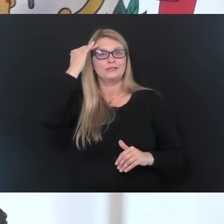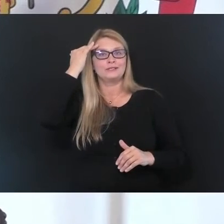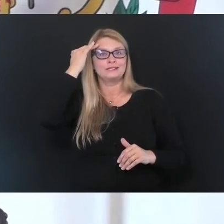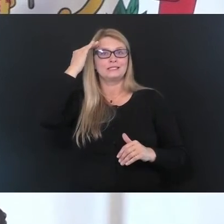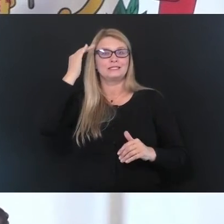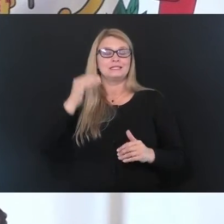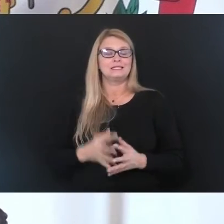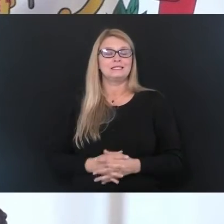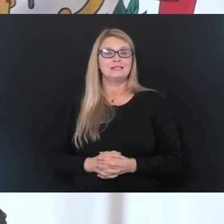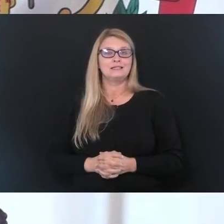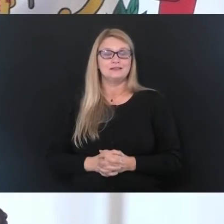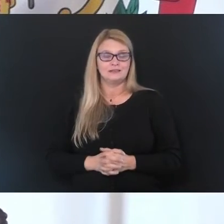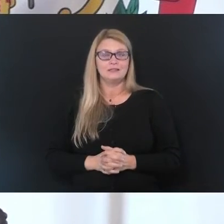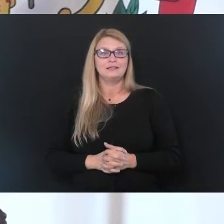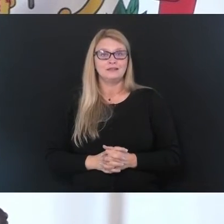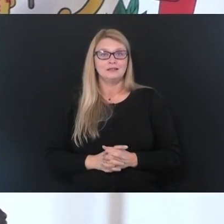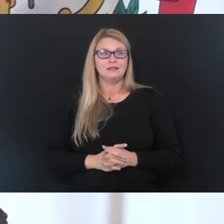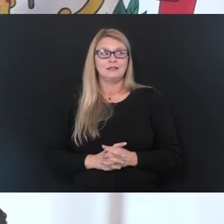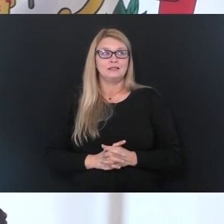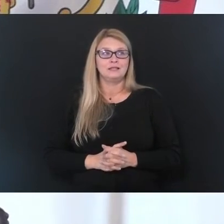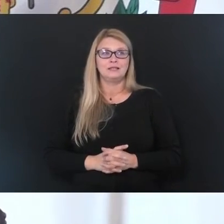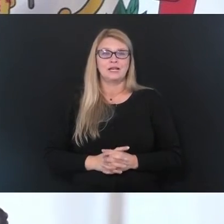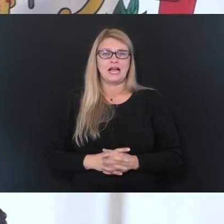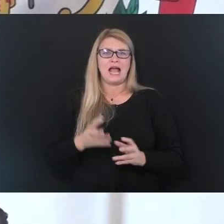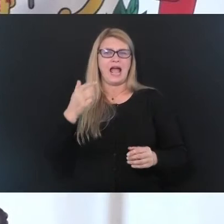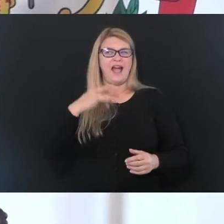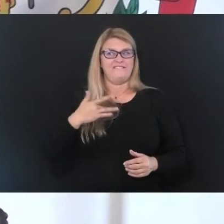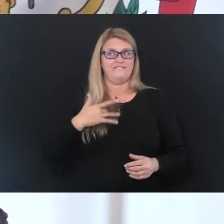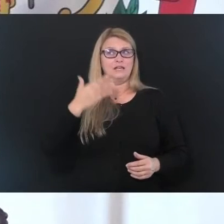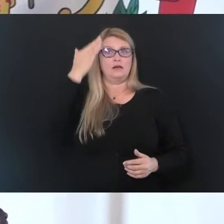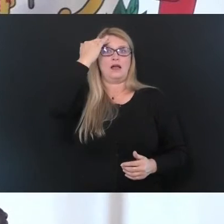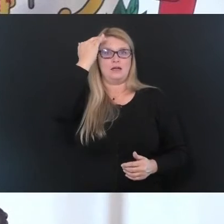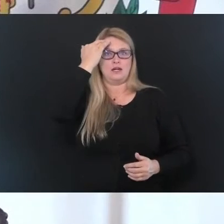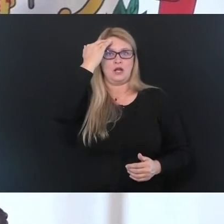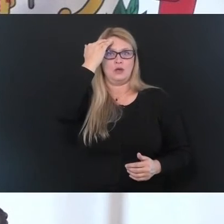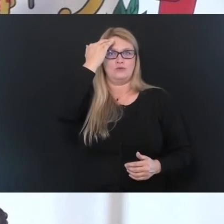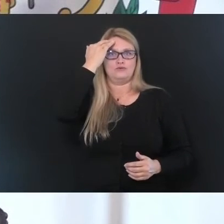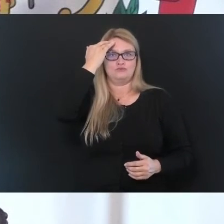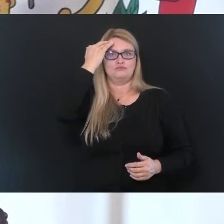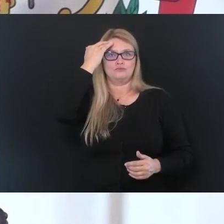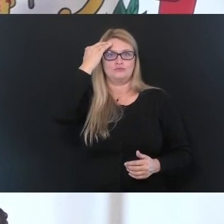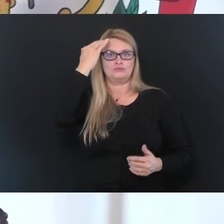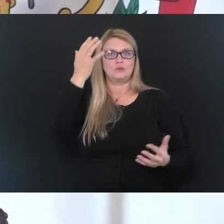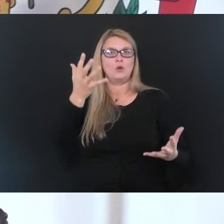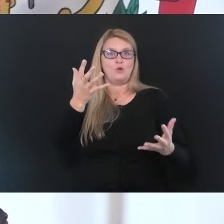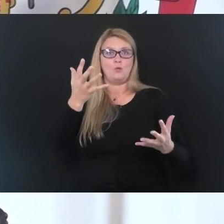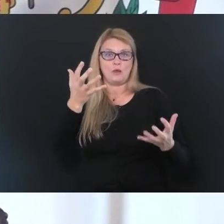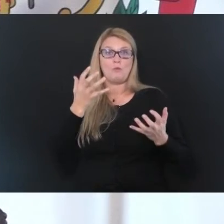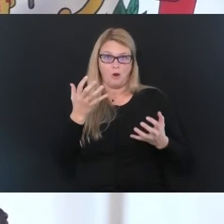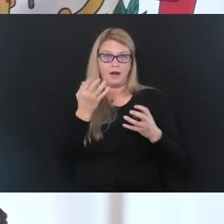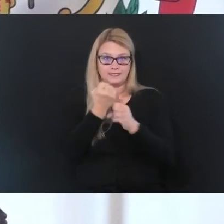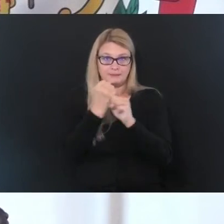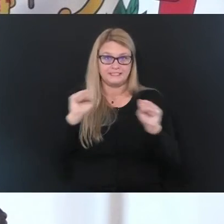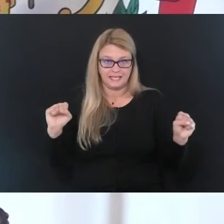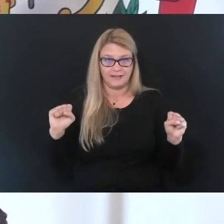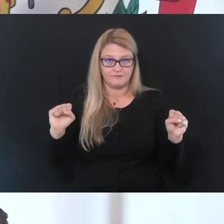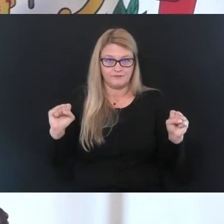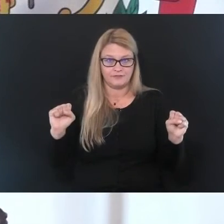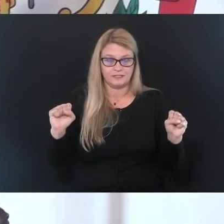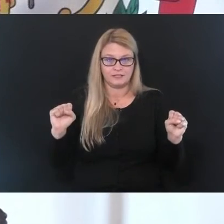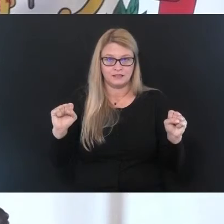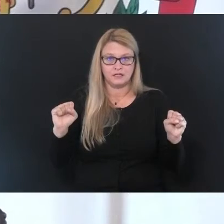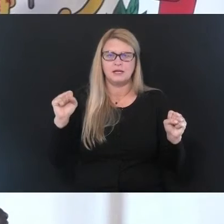knows more than I, and no one is more insistent than I, we want to be safe. We want to be super safe